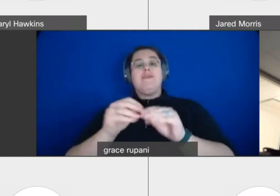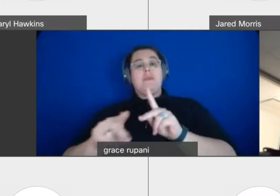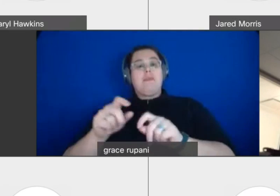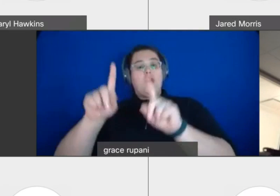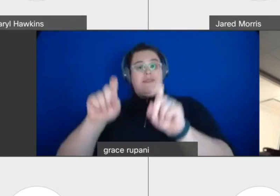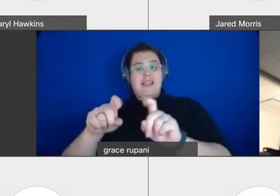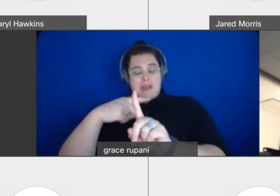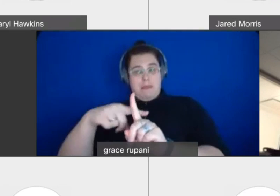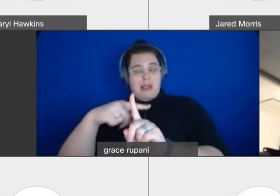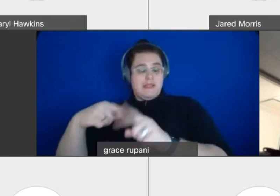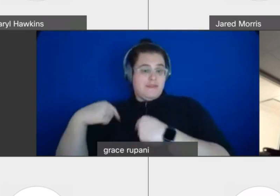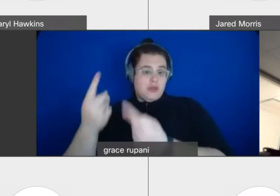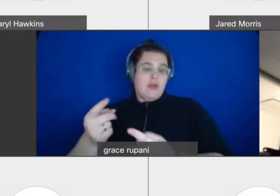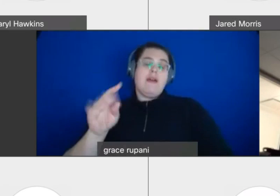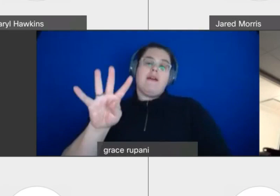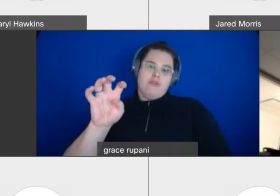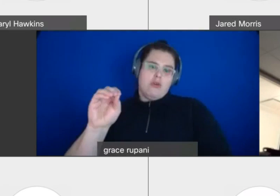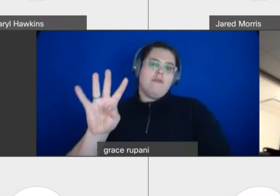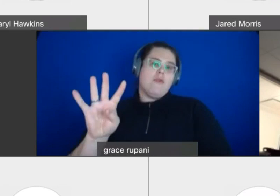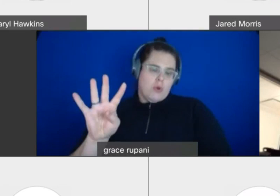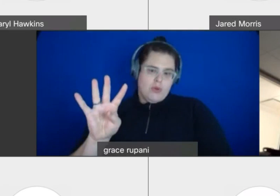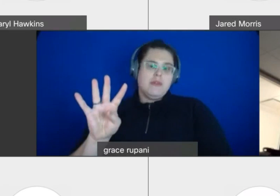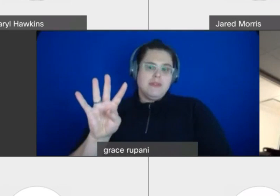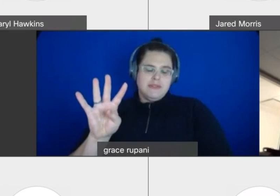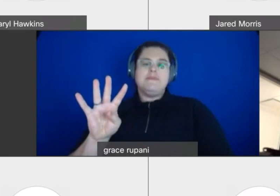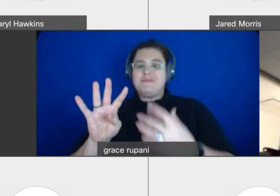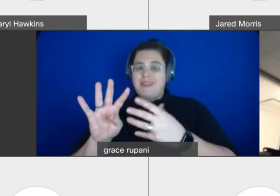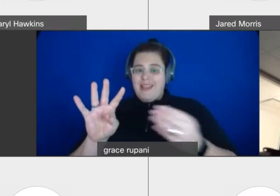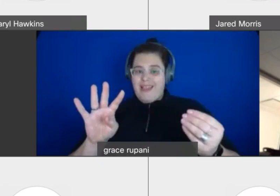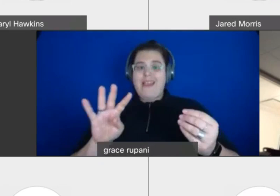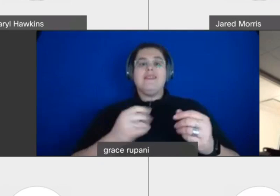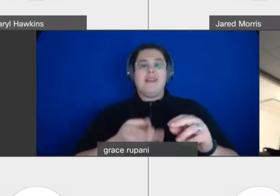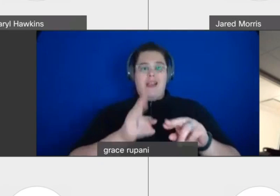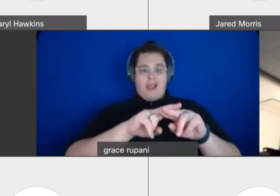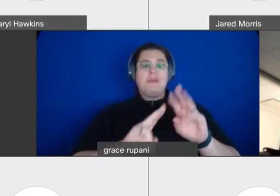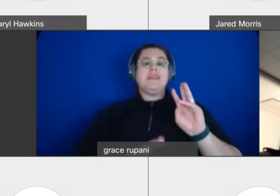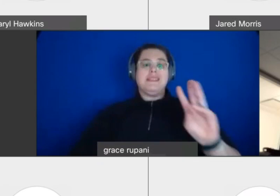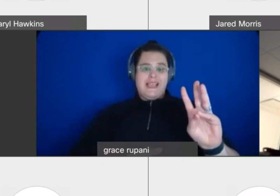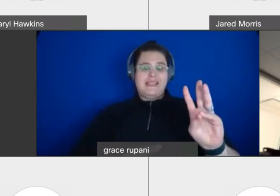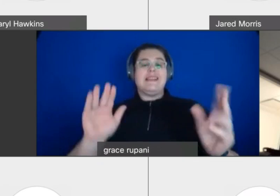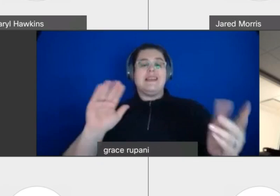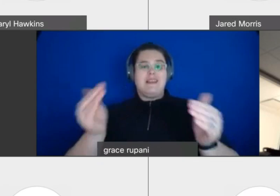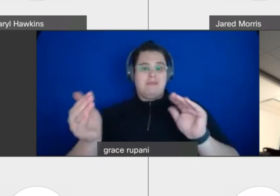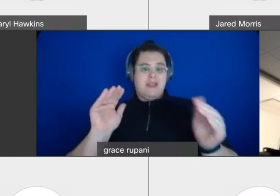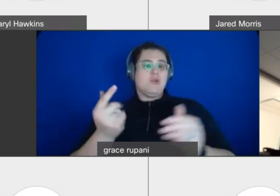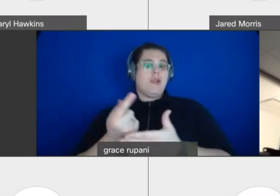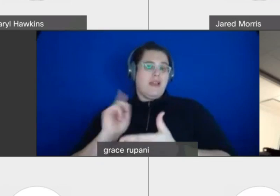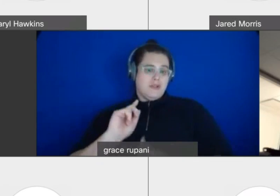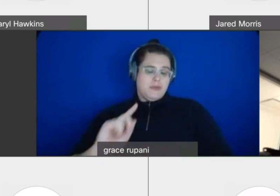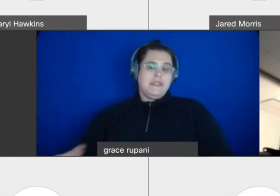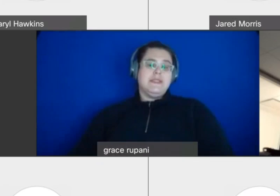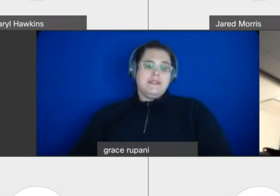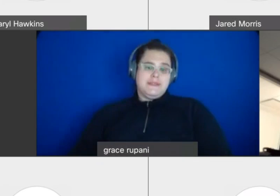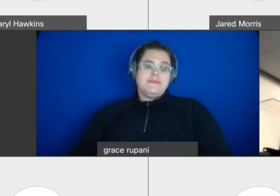is 404, and it is up 6 from last week. And I